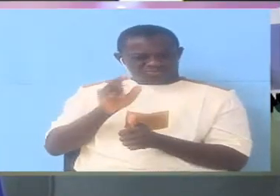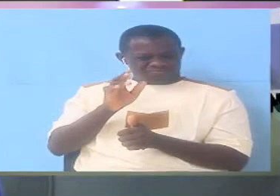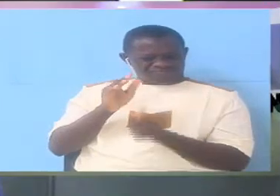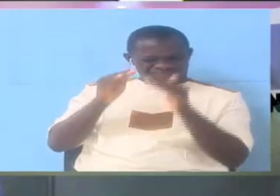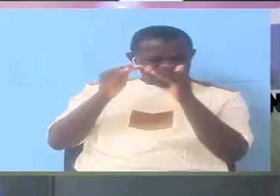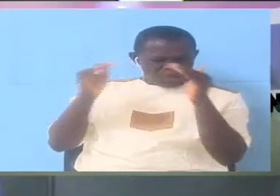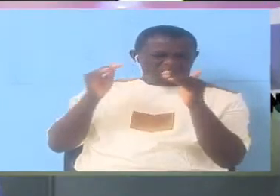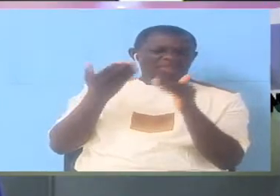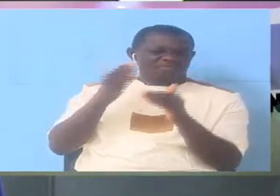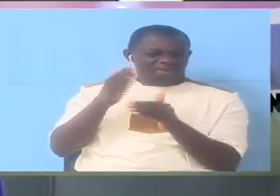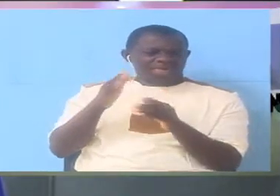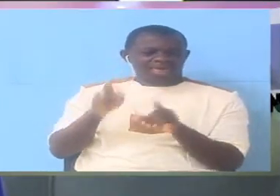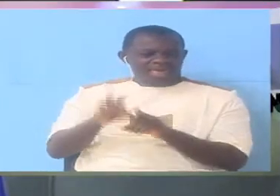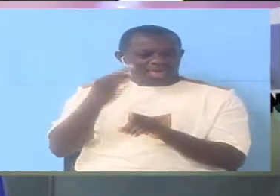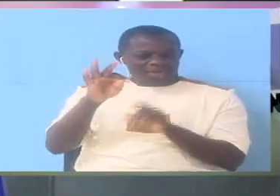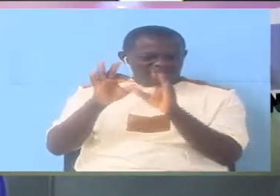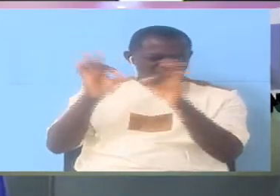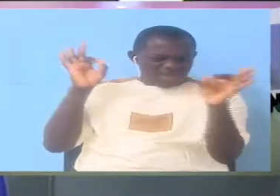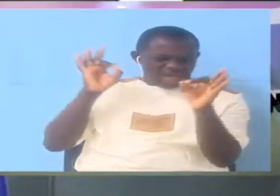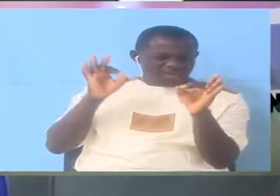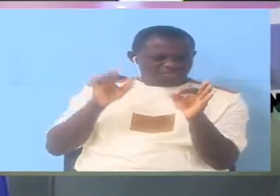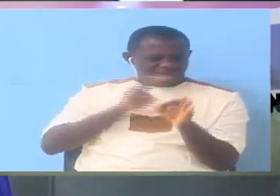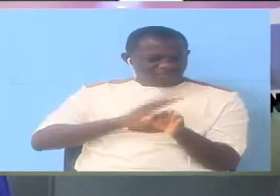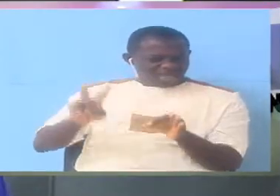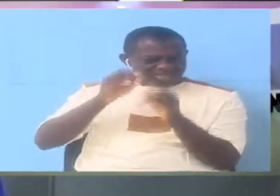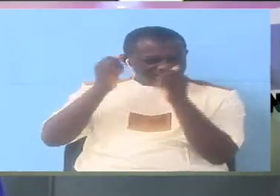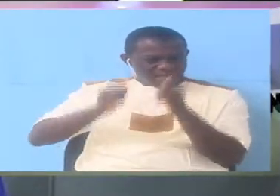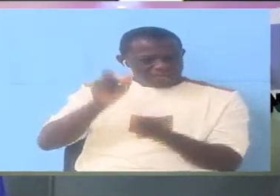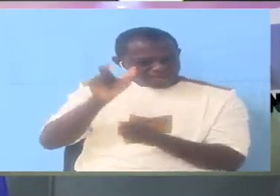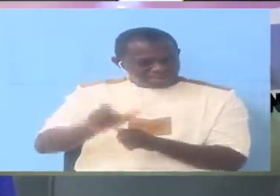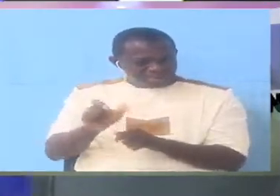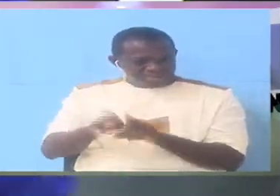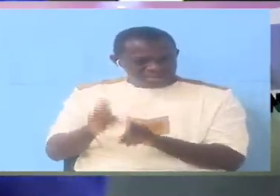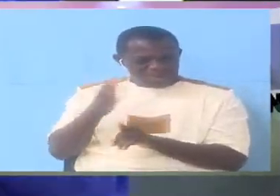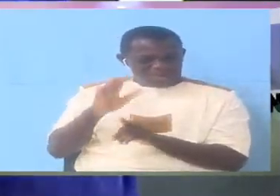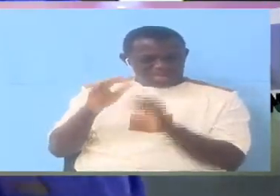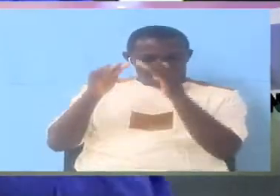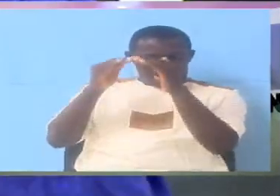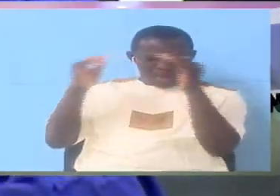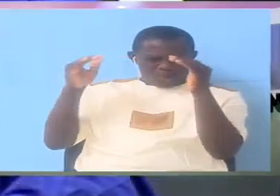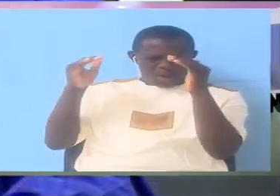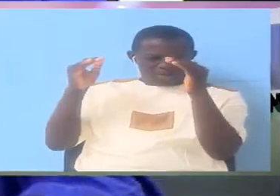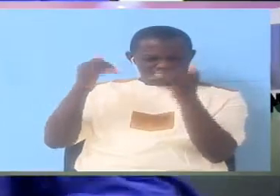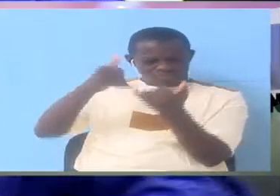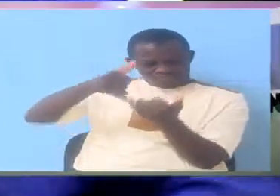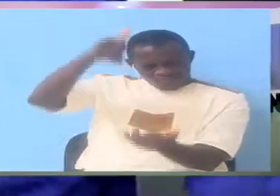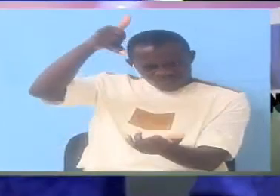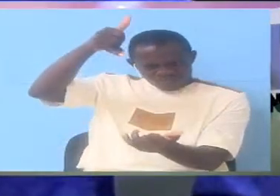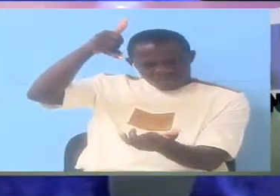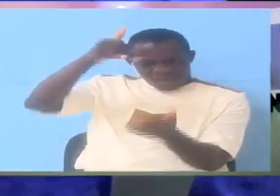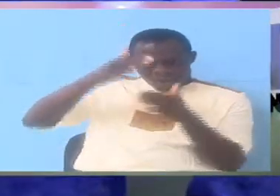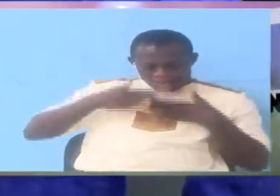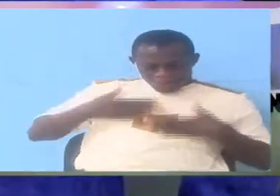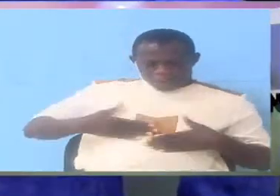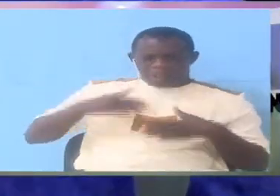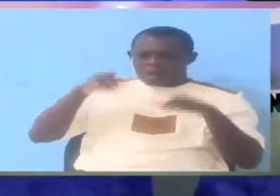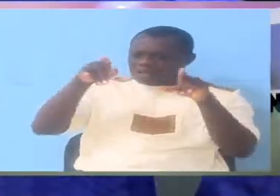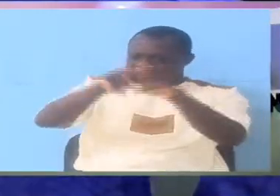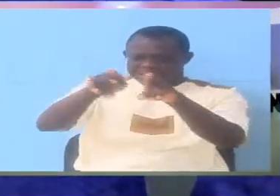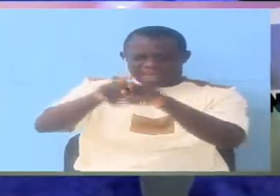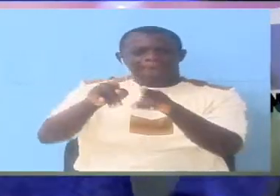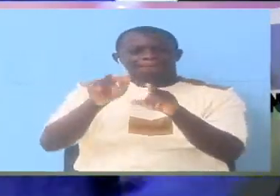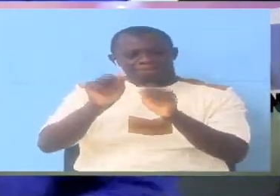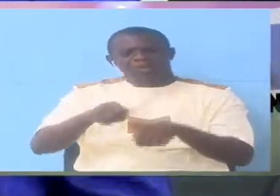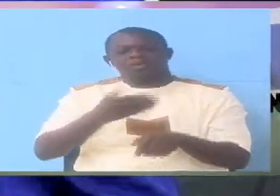Naman jamfa vice chair. Bela fila kanya nale kat baloni jamfo bela. Use me instead of vice